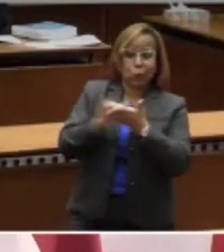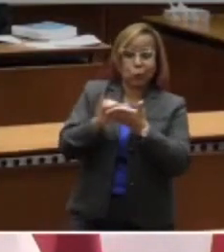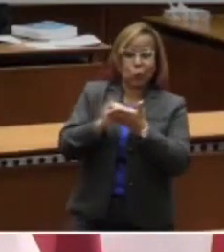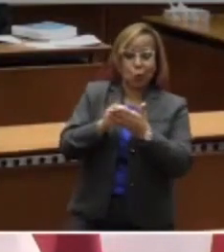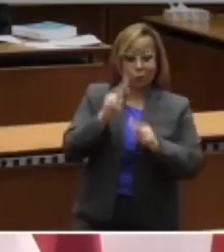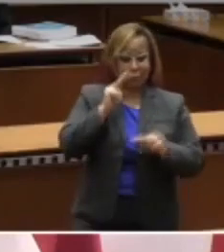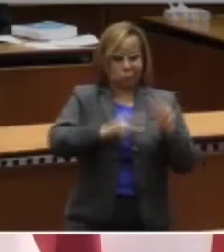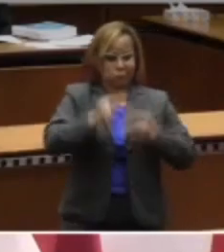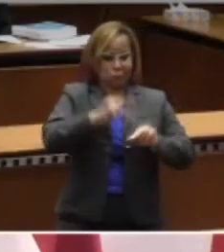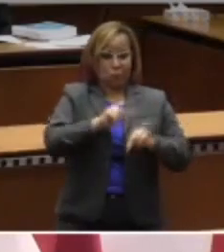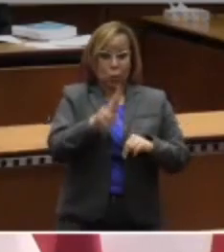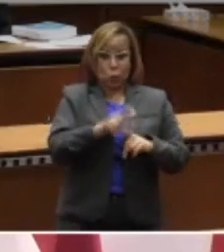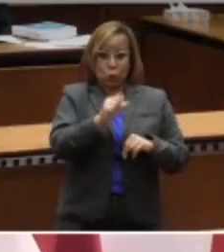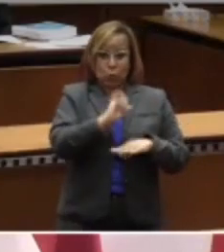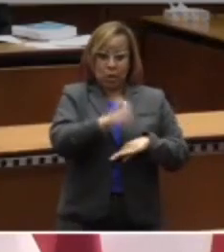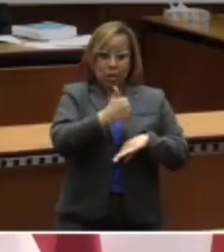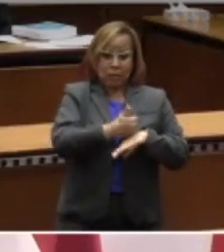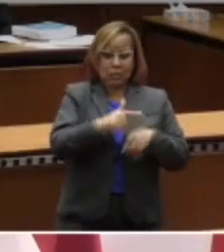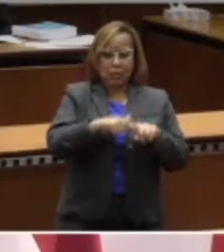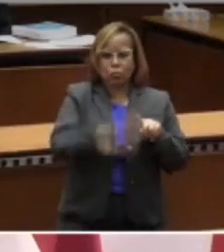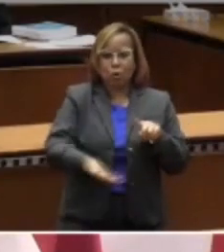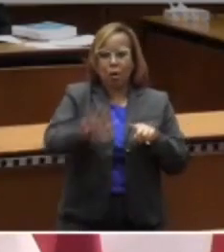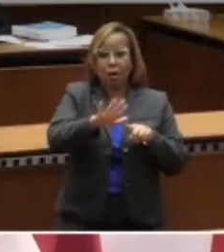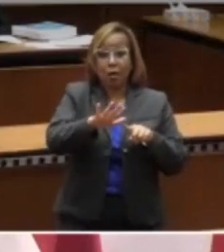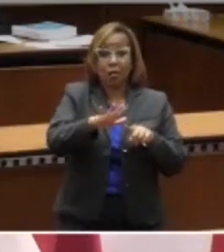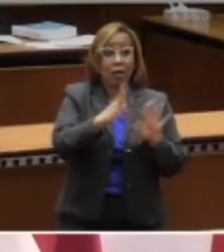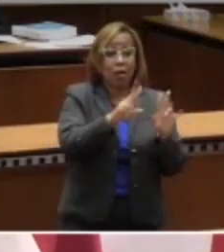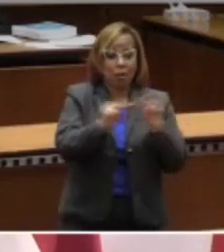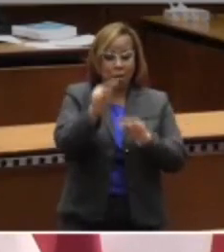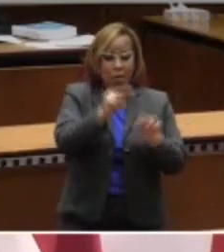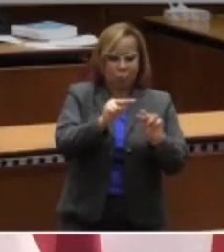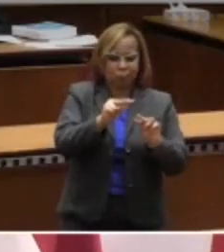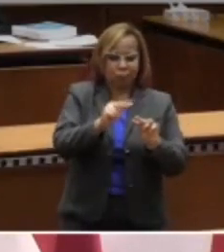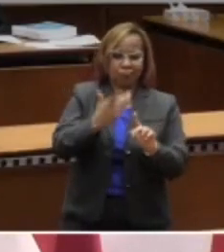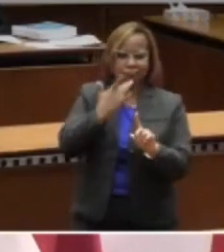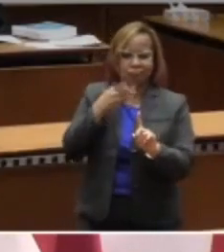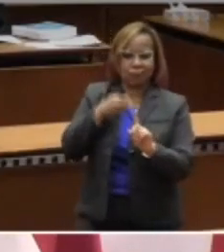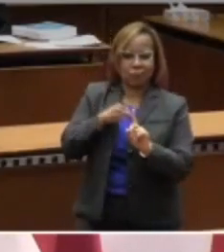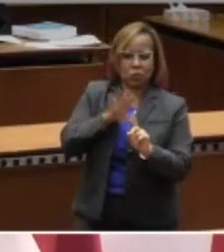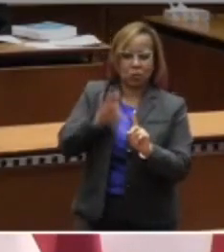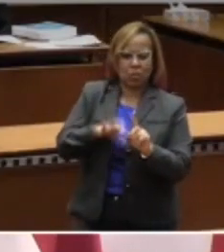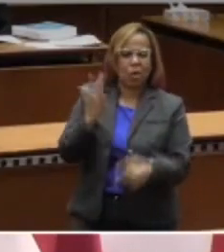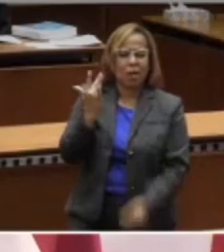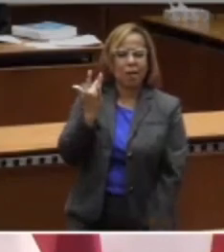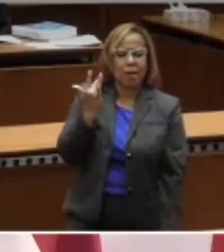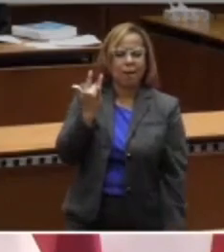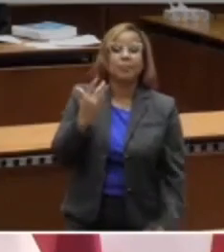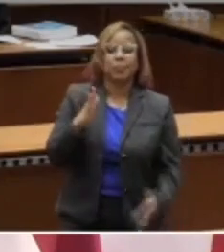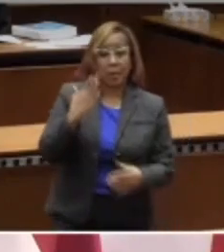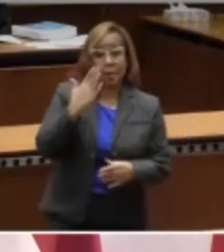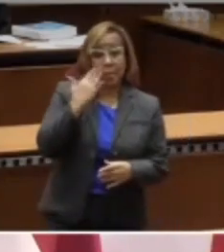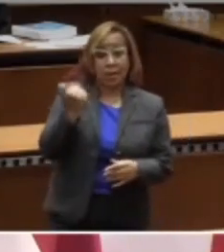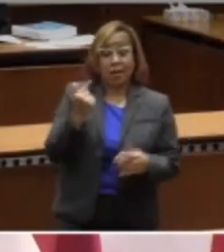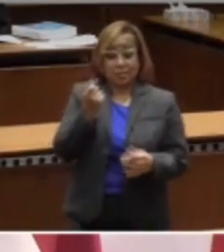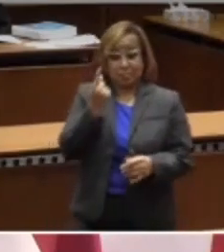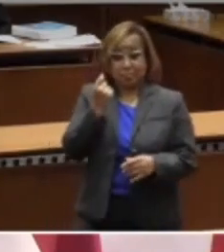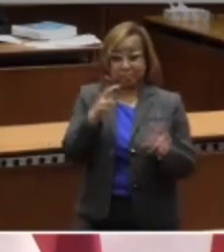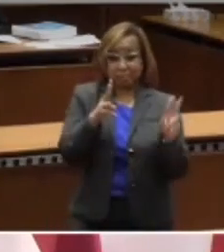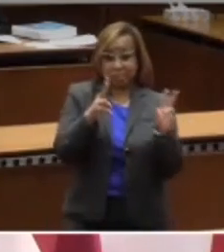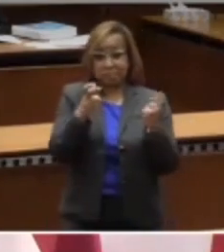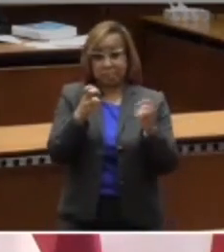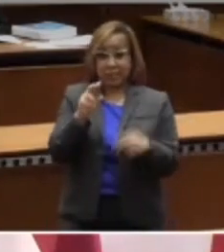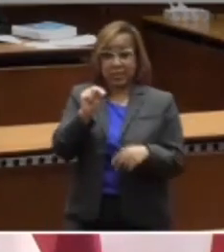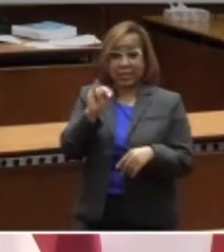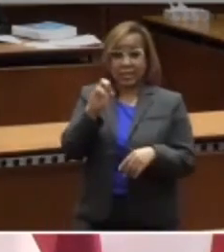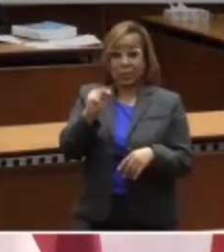options in the US and abroad and chose Chicago. Why? Well, because in the words of the